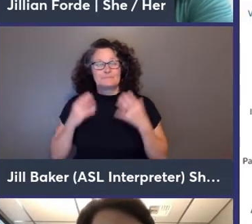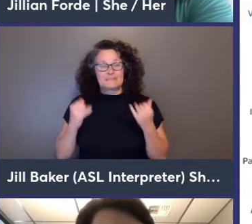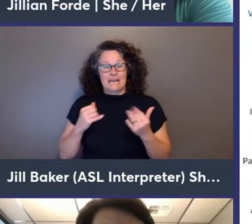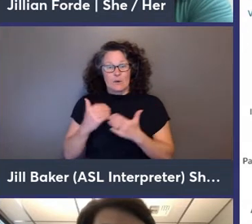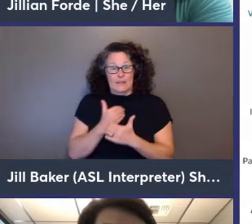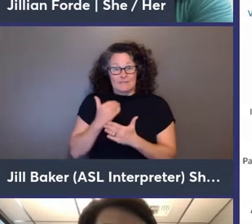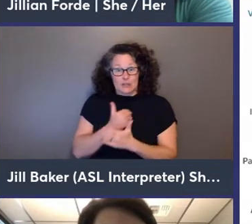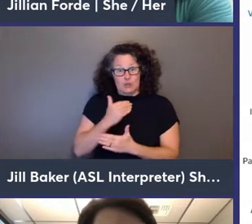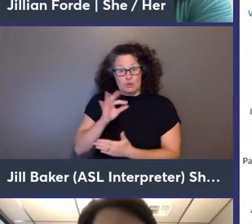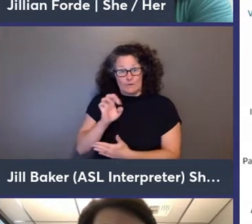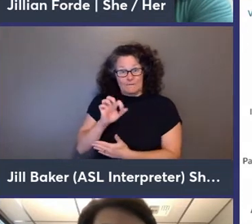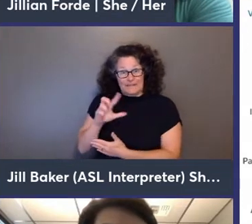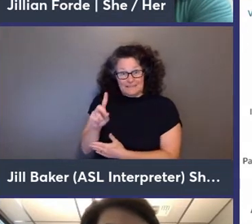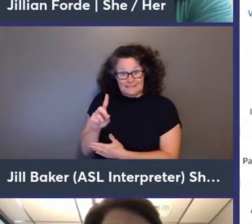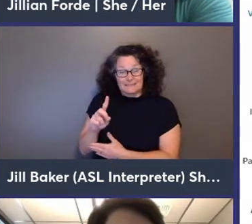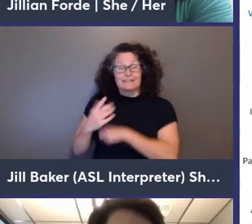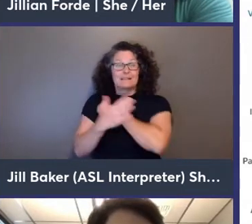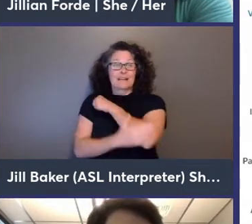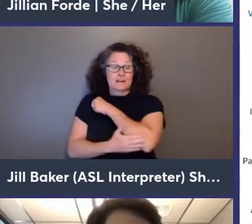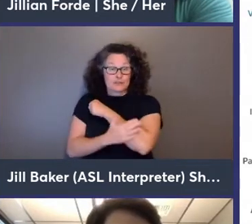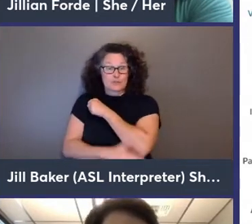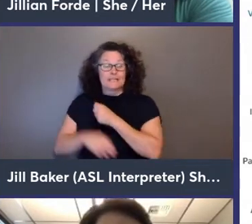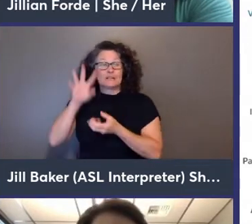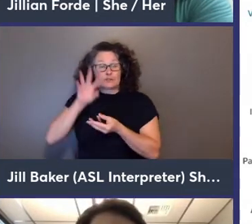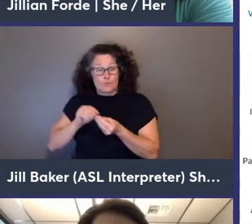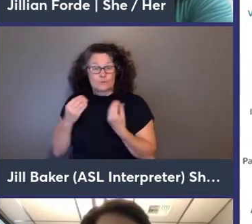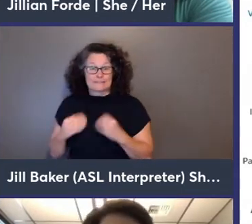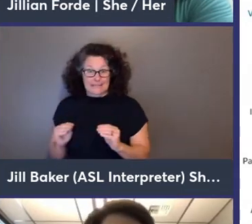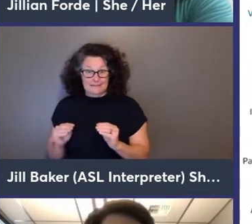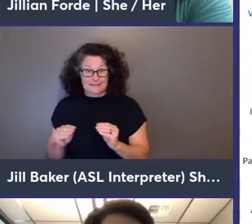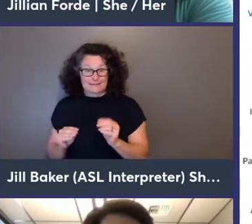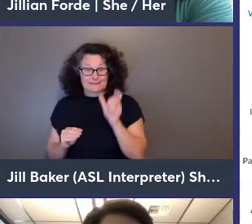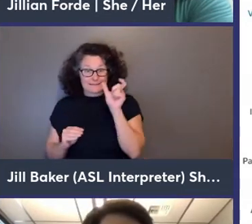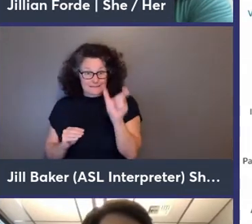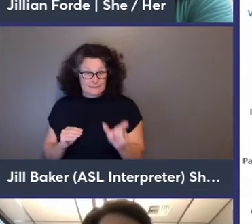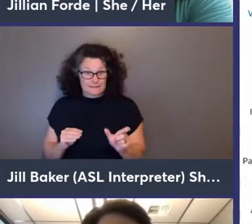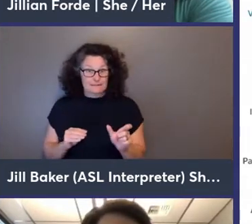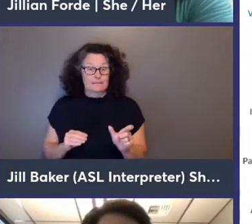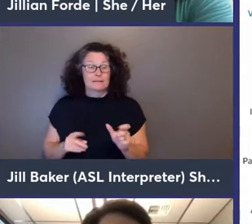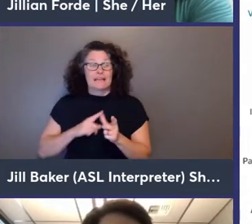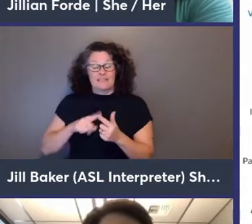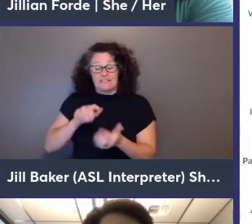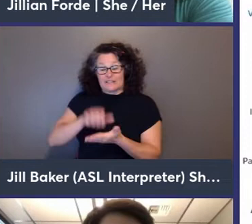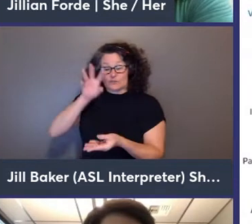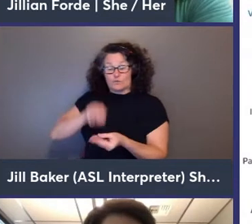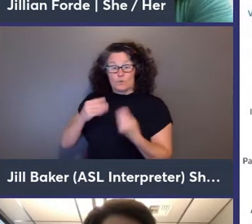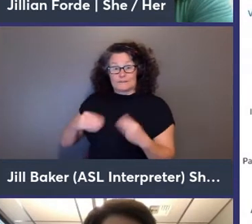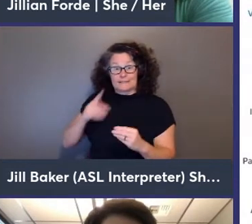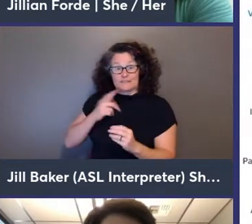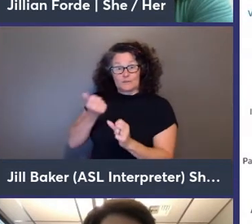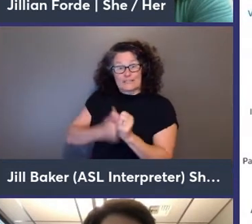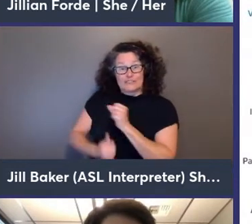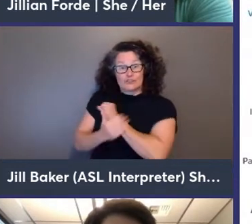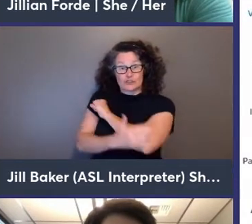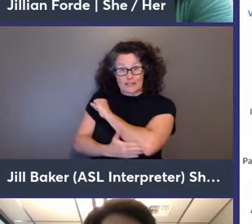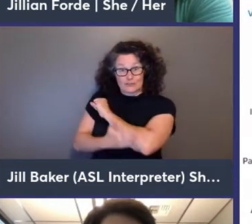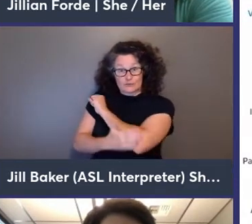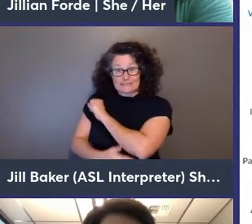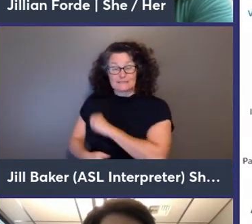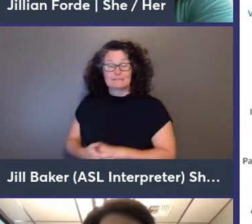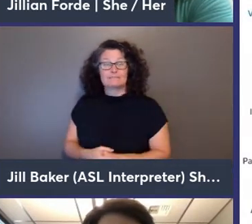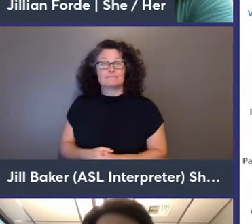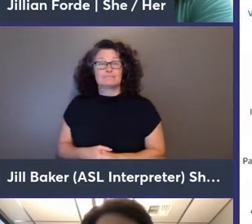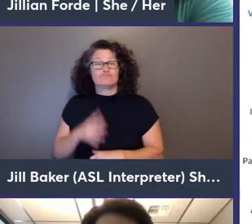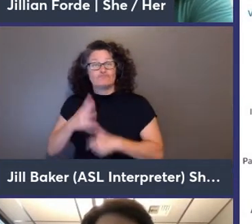field, which is country total sales. This is the total sales of each country. Let's put